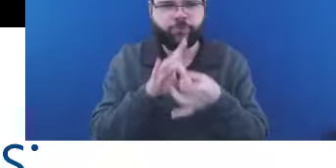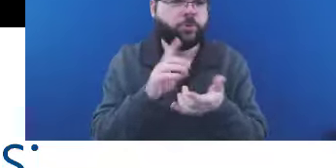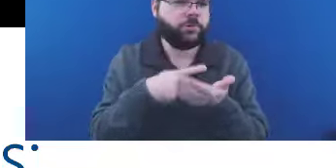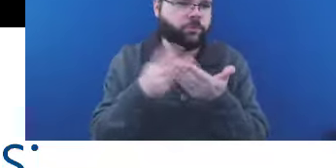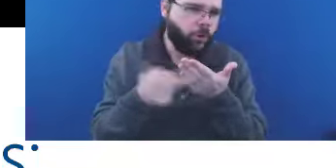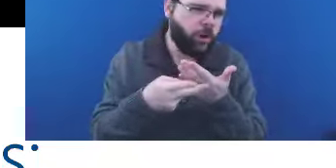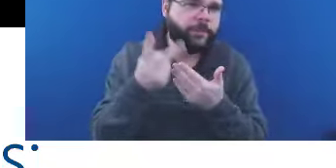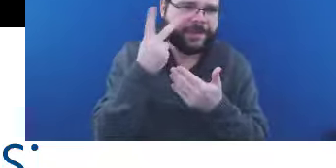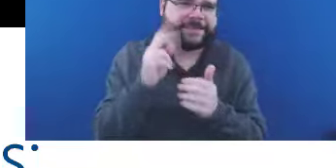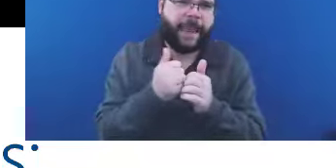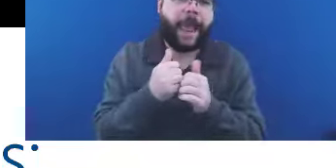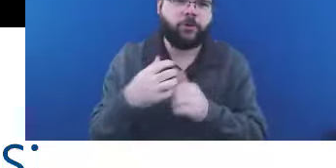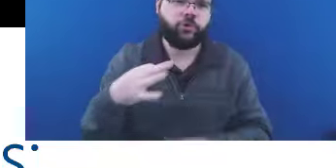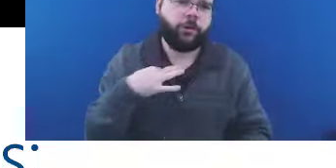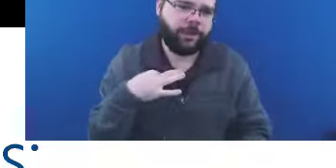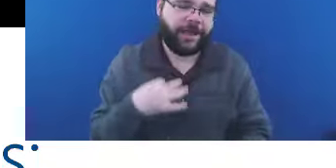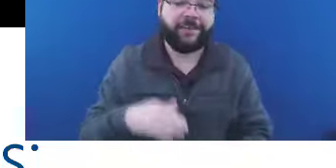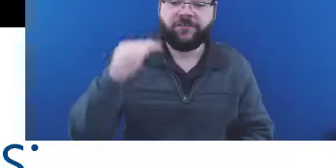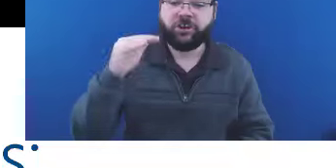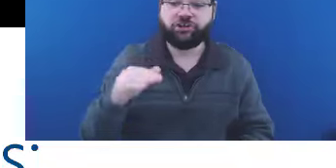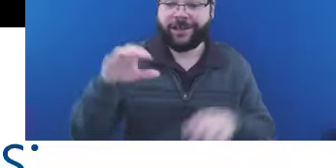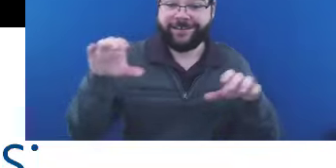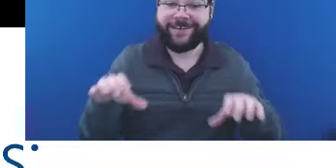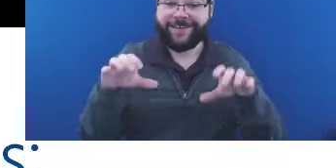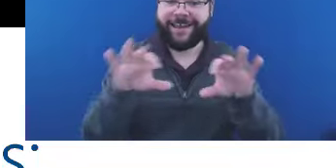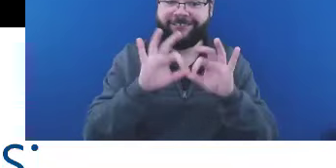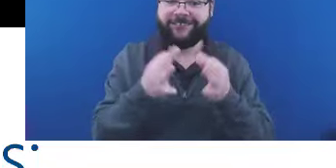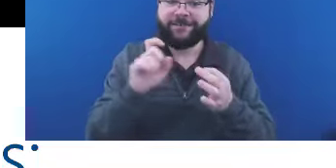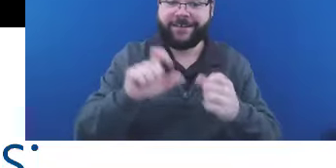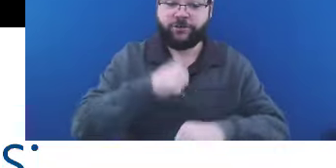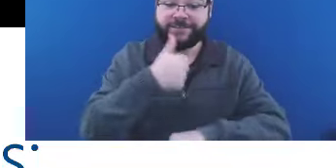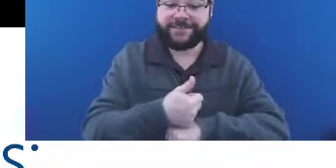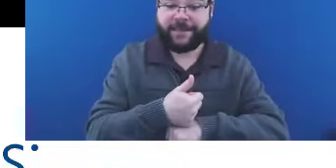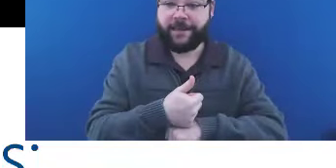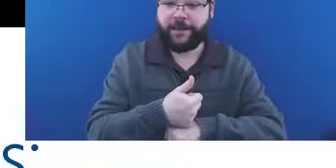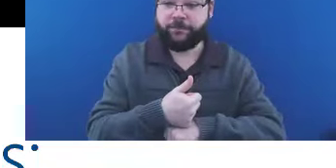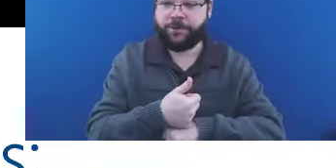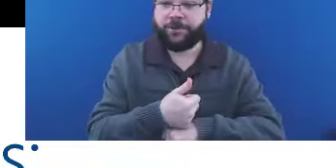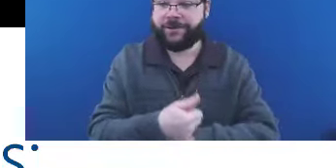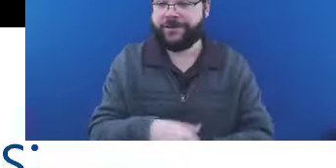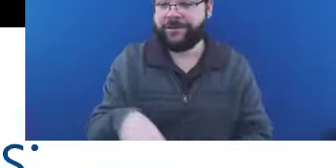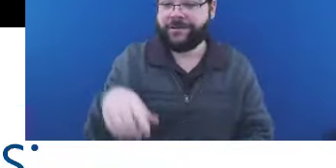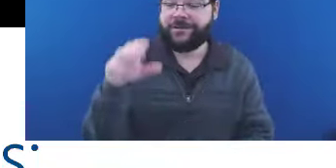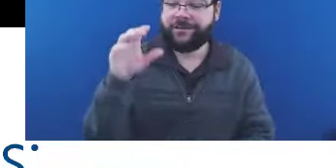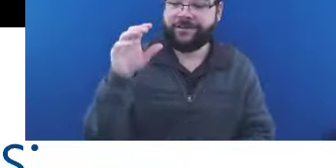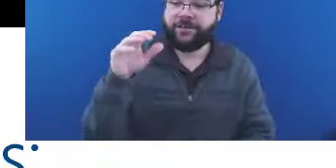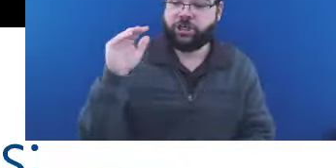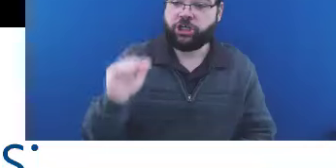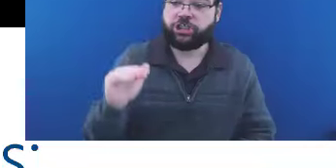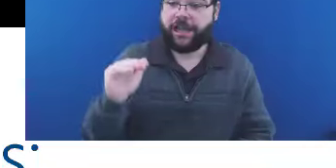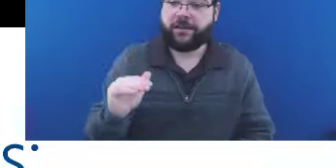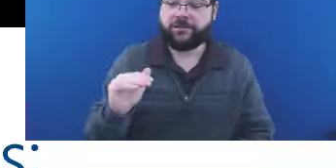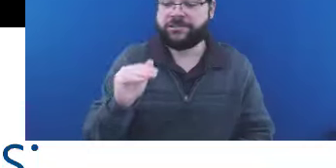apply. For Child Action, families need to create a CEL account. CEL stands for Child Care